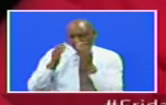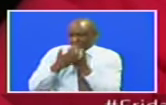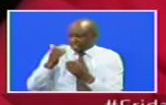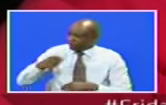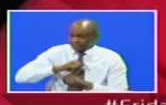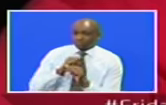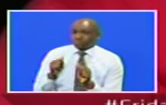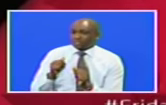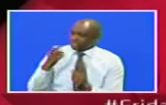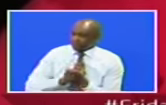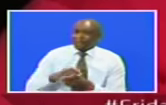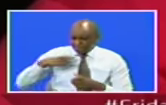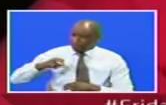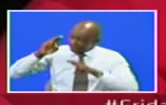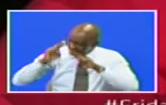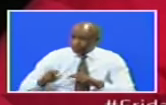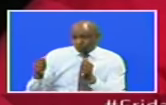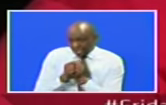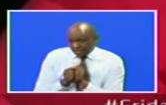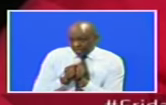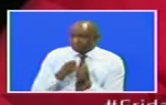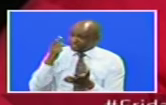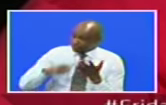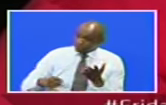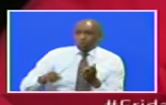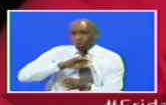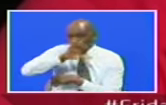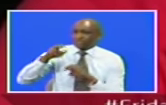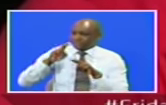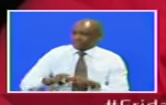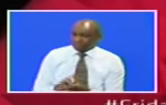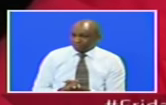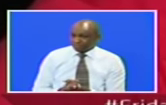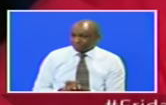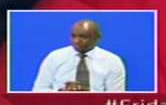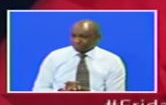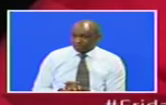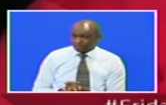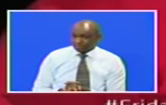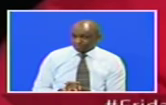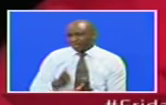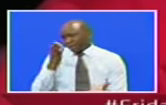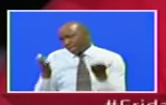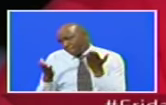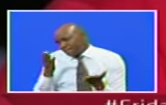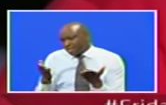So the people should sit down, more so the legislators, and